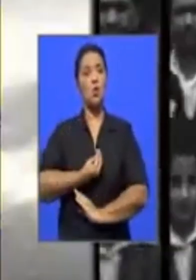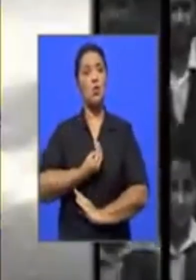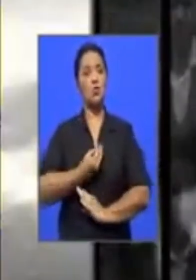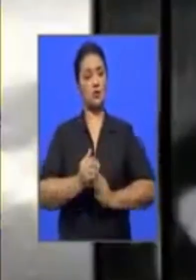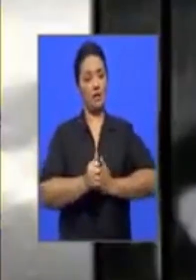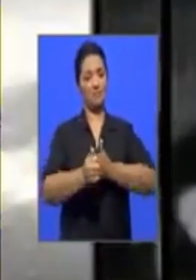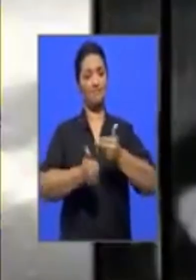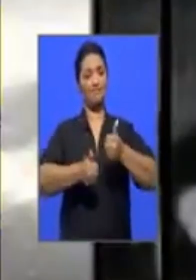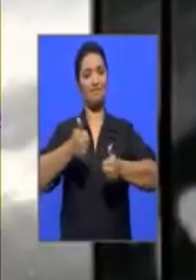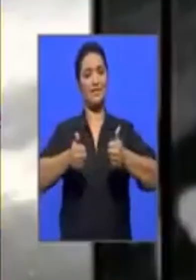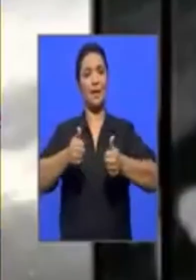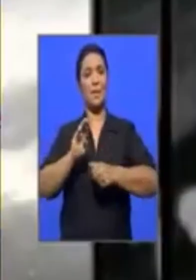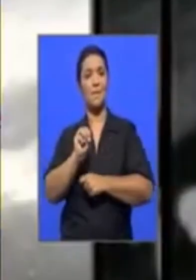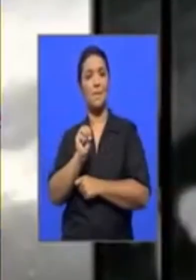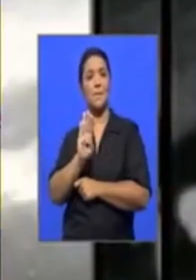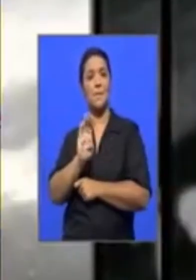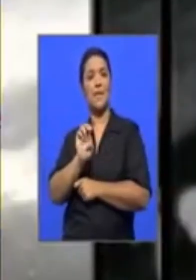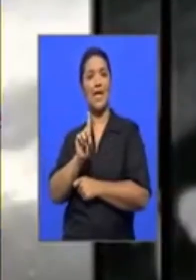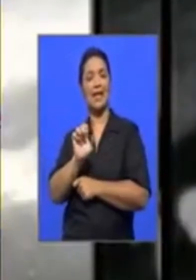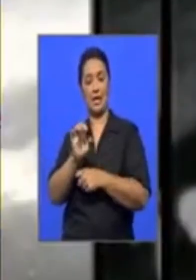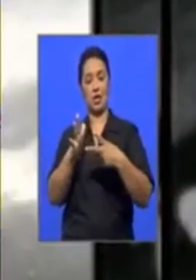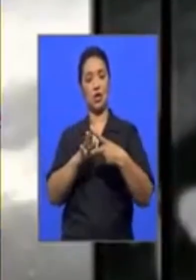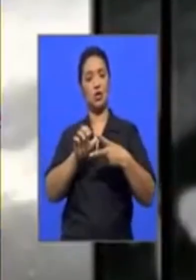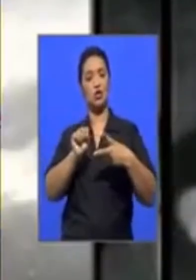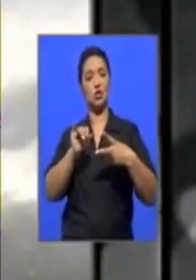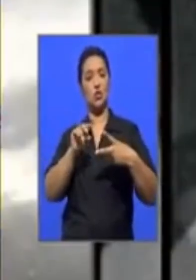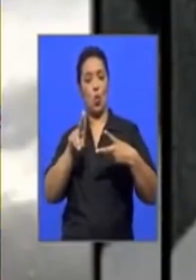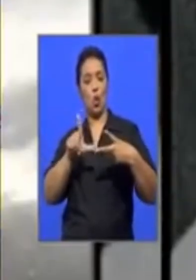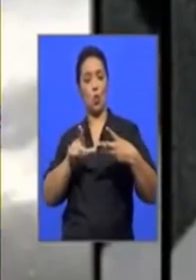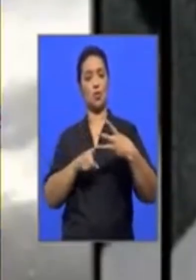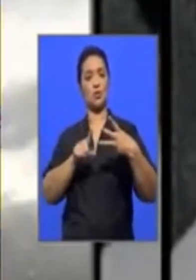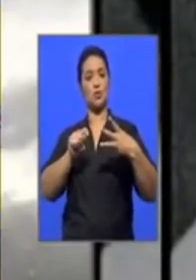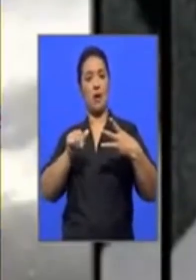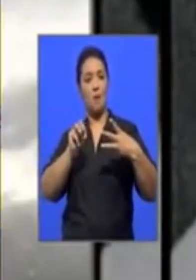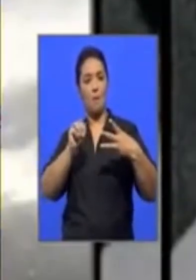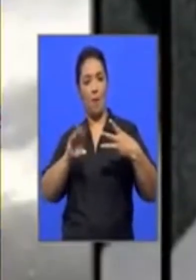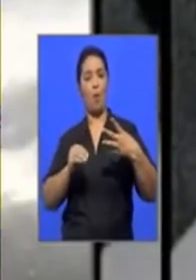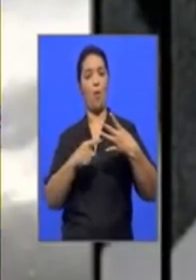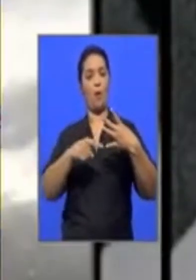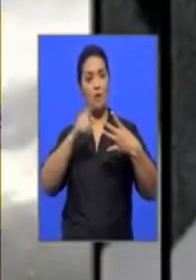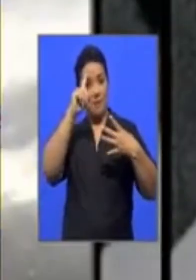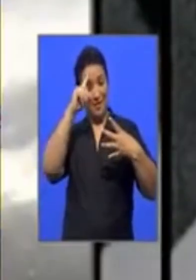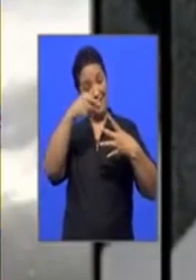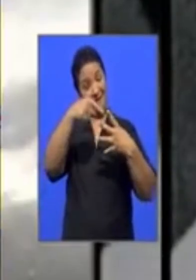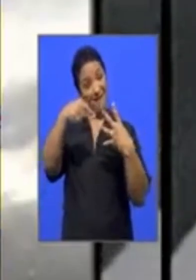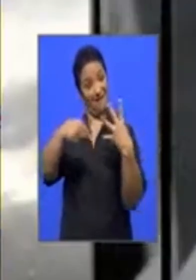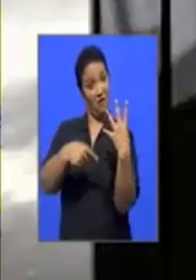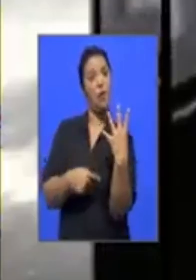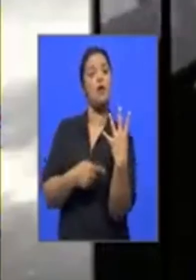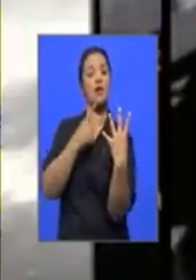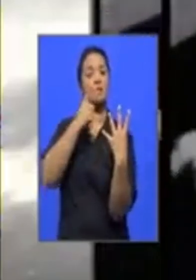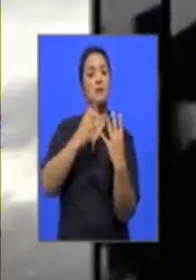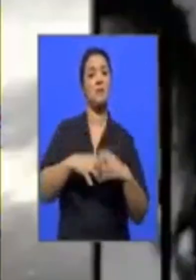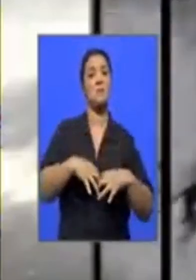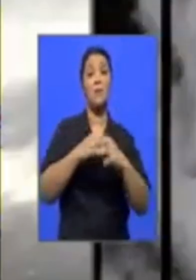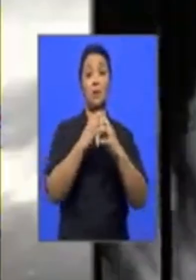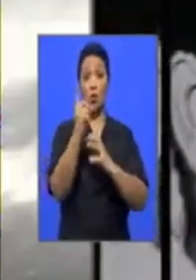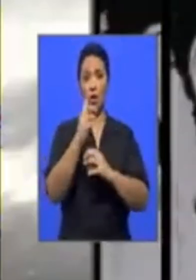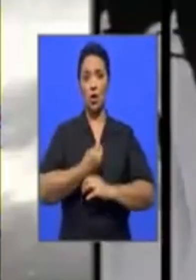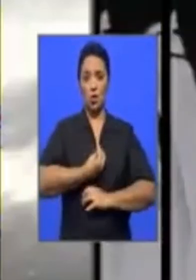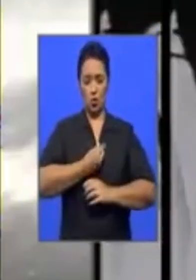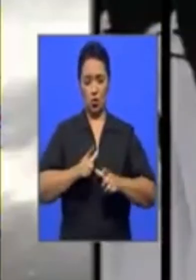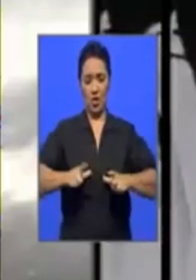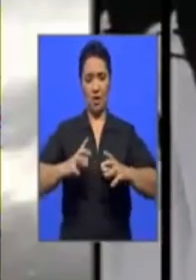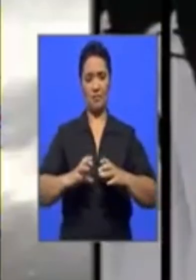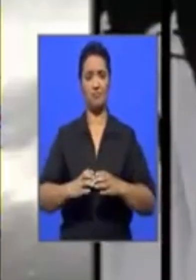experiencing serious governance challenges now, which I will discuss later in this video, the ANC managed to make South Africa